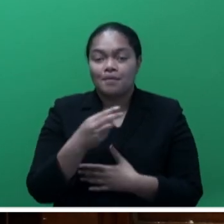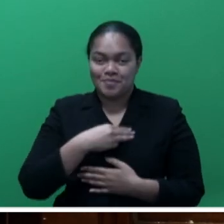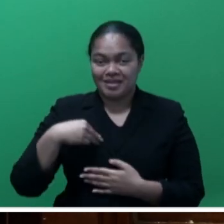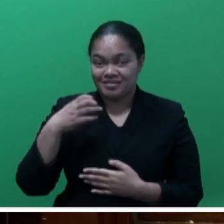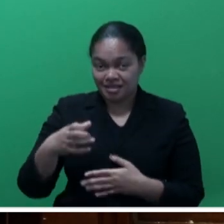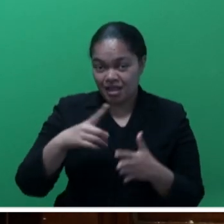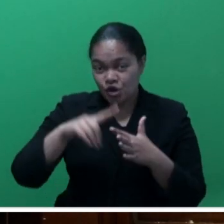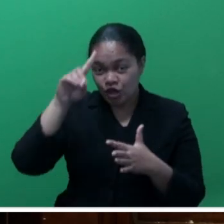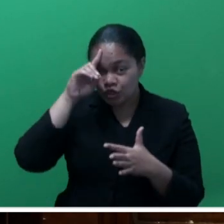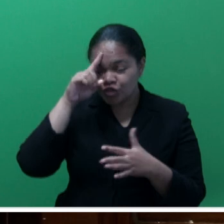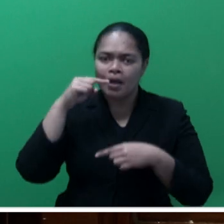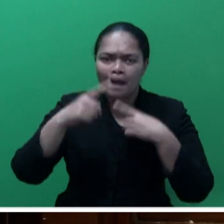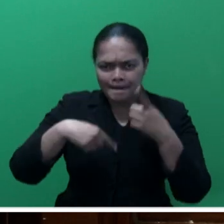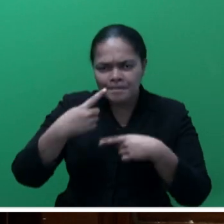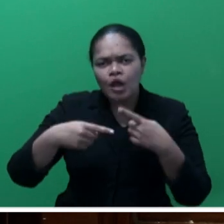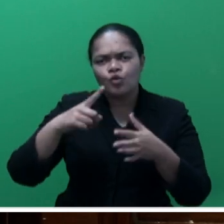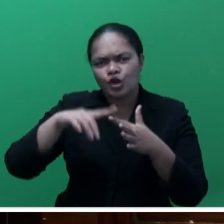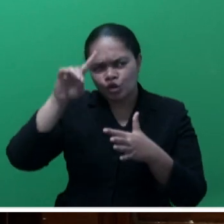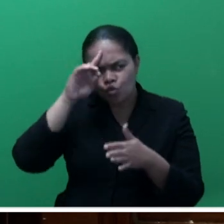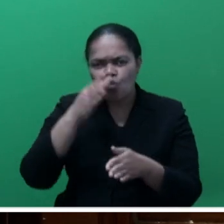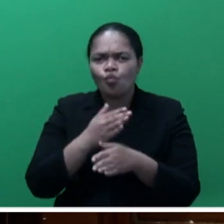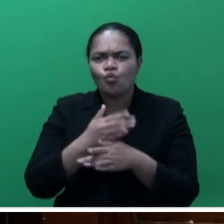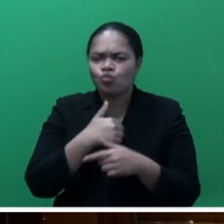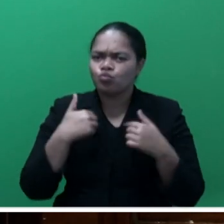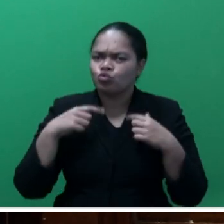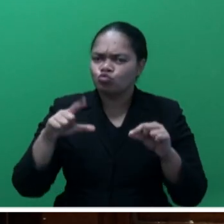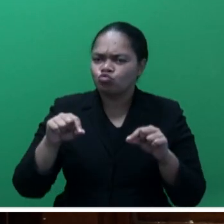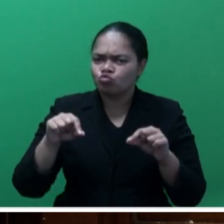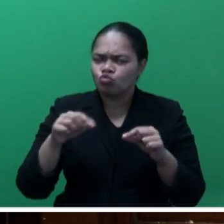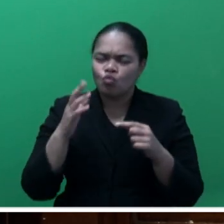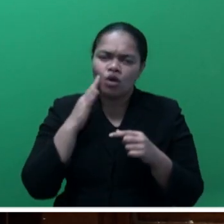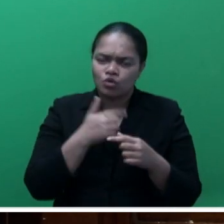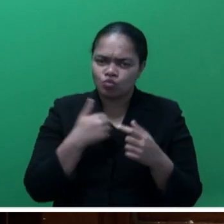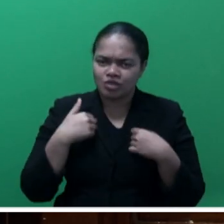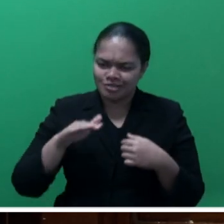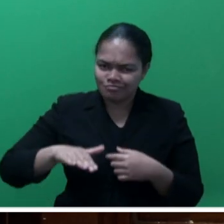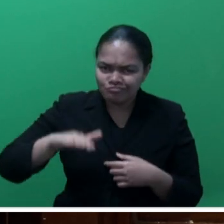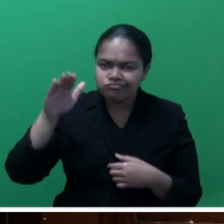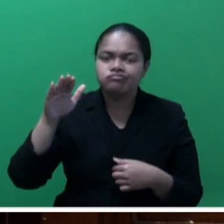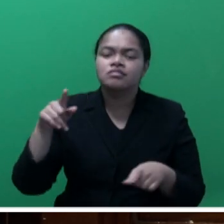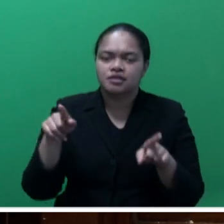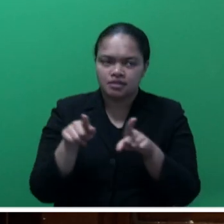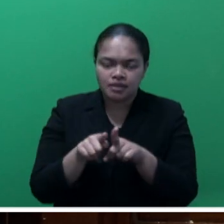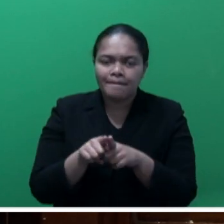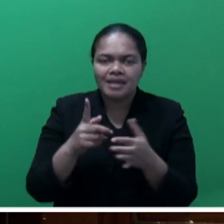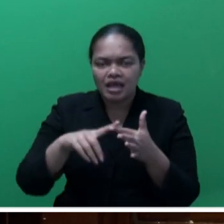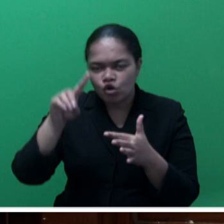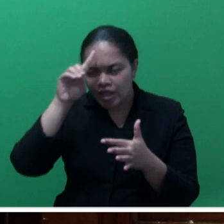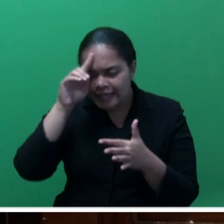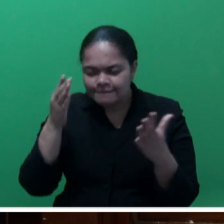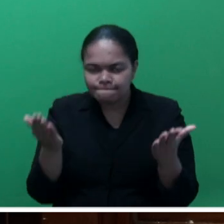about education and what we do when we grow up. It's exactly the same as our educating